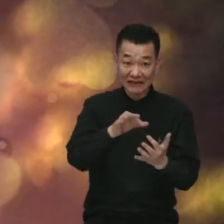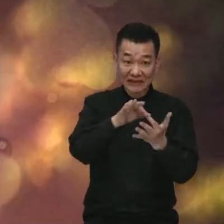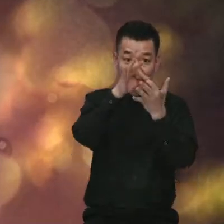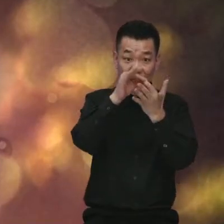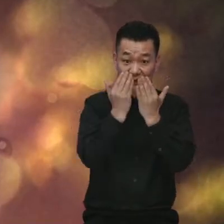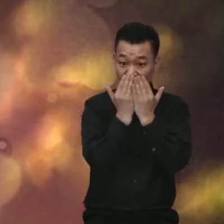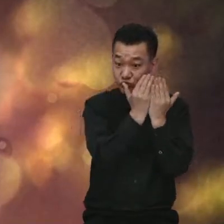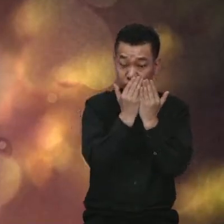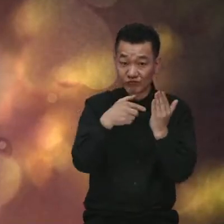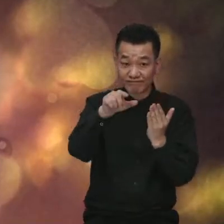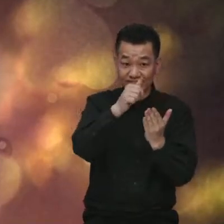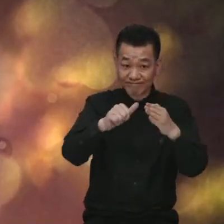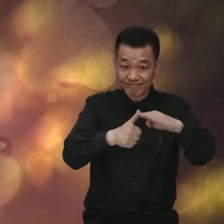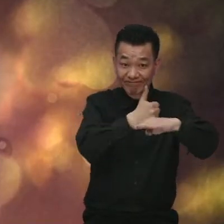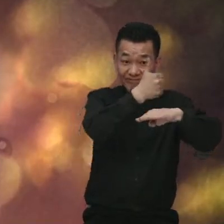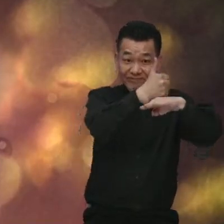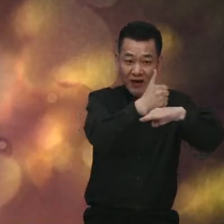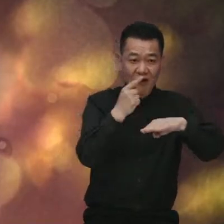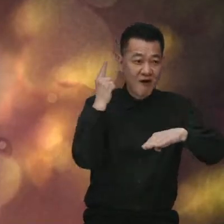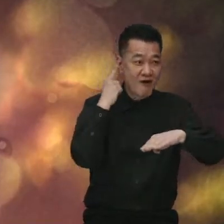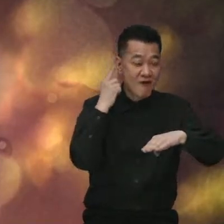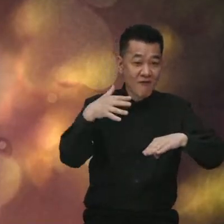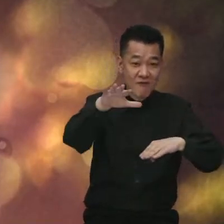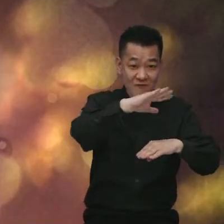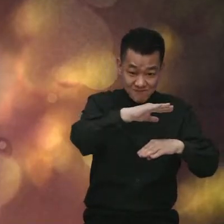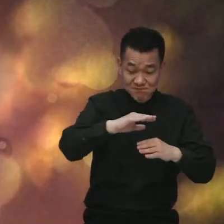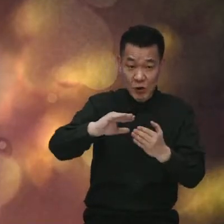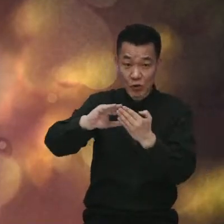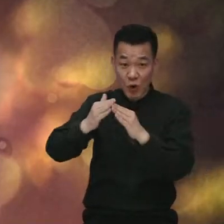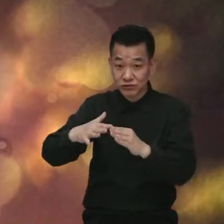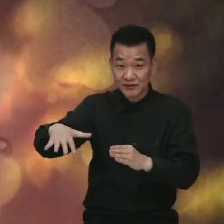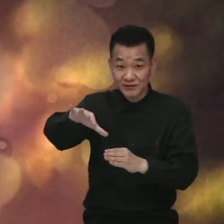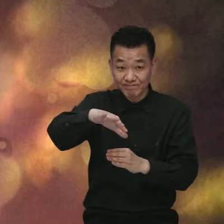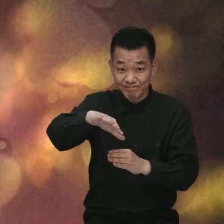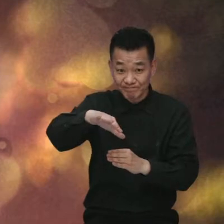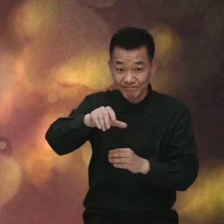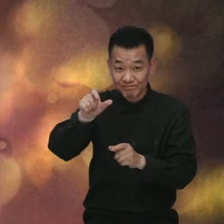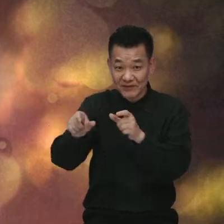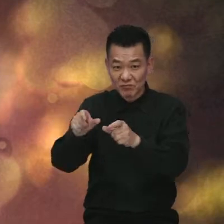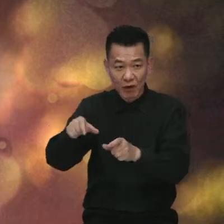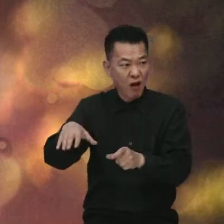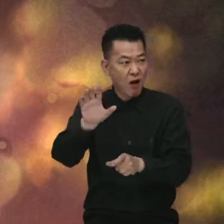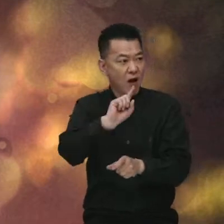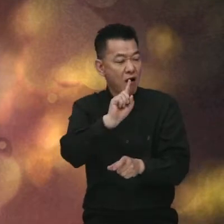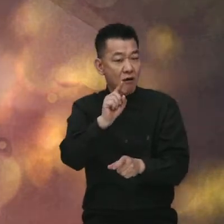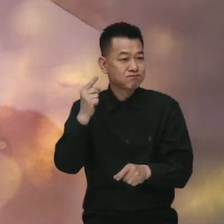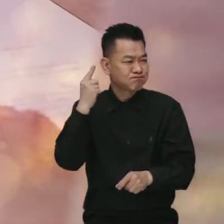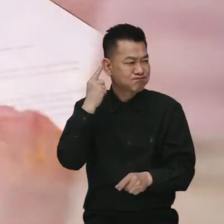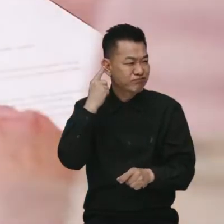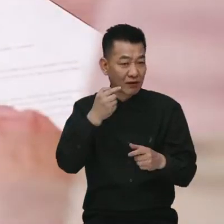You've probably all heard a news report about residents opposing the establishment of special schools.